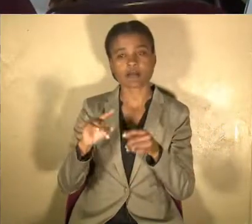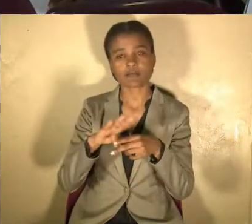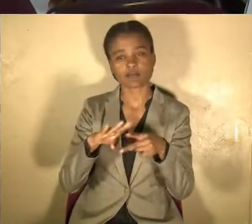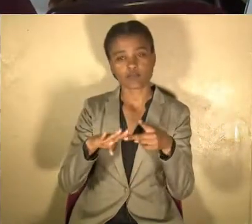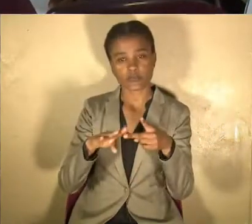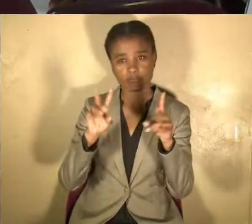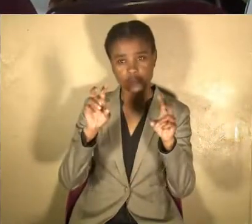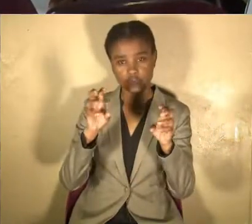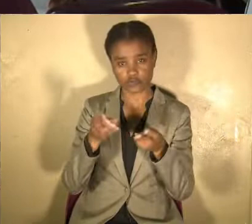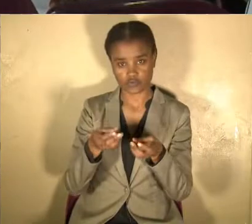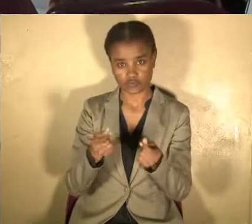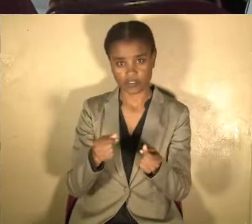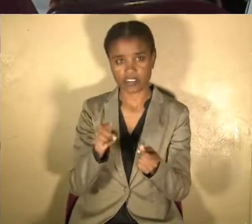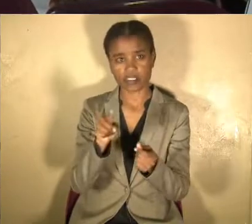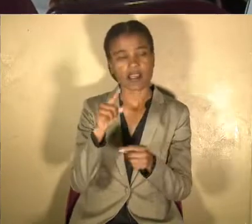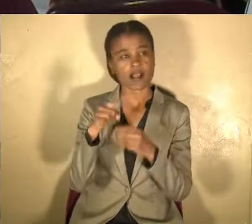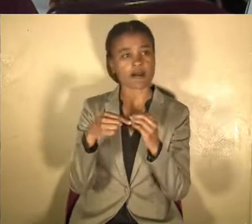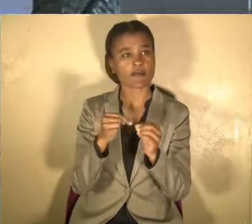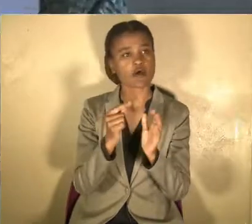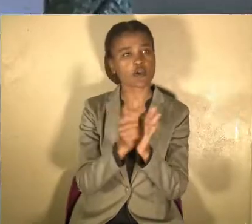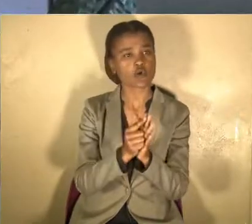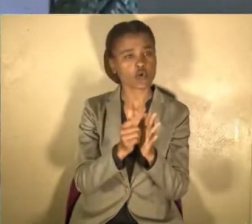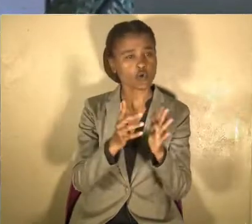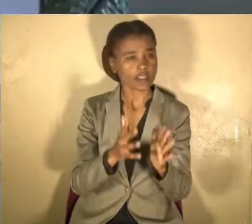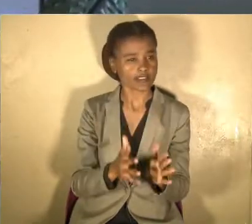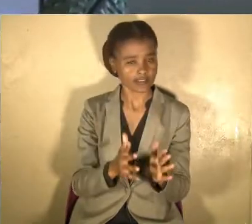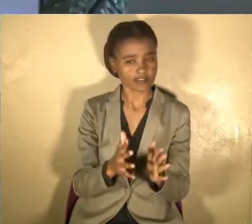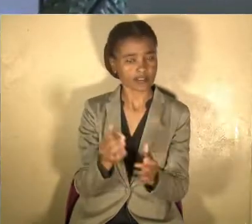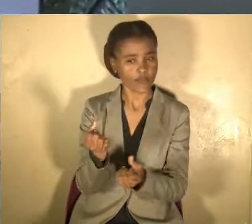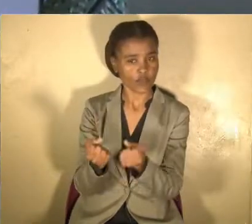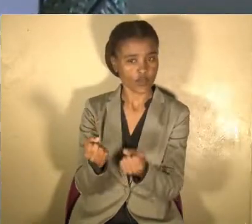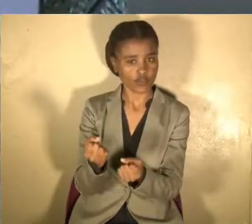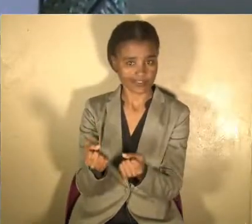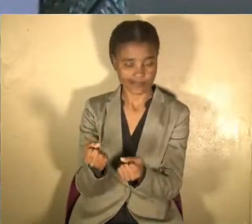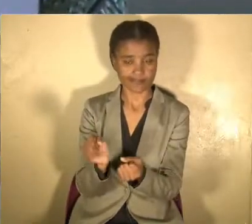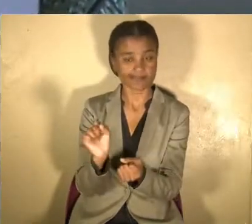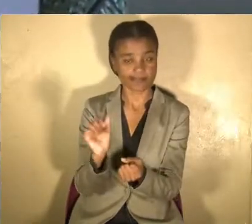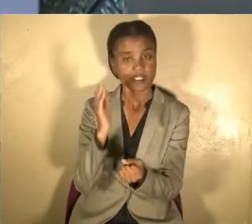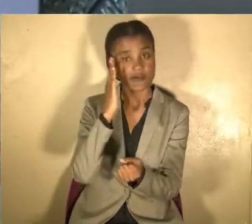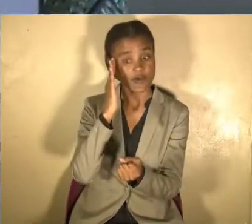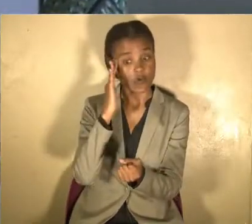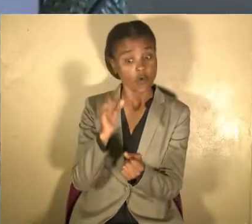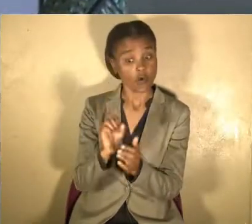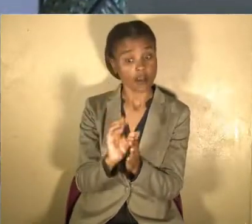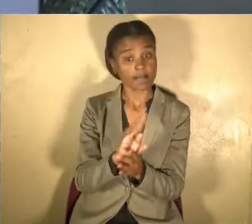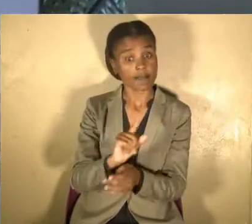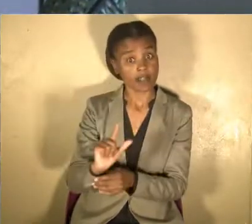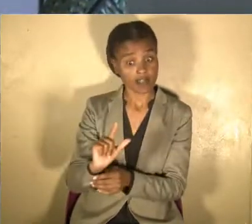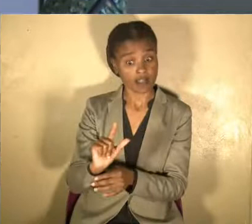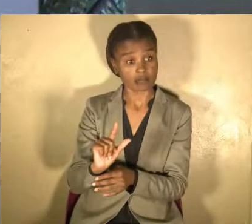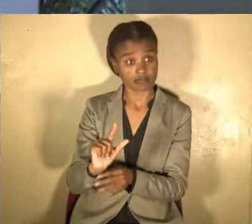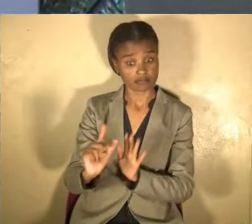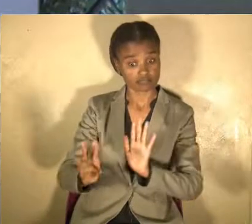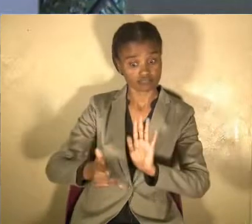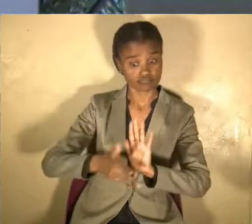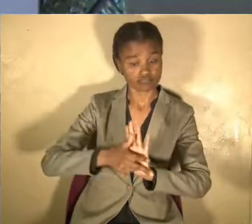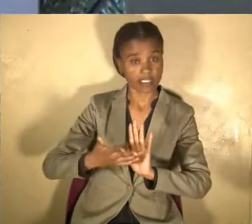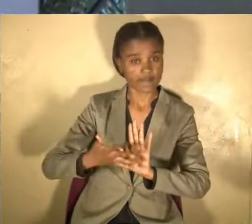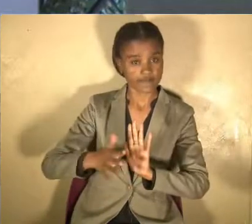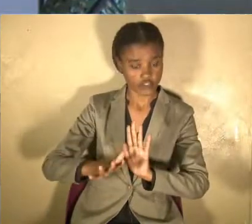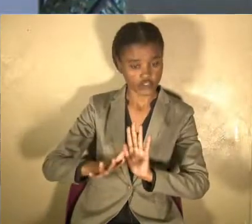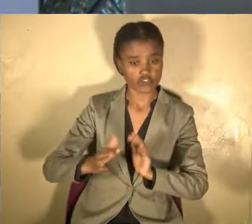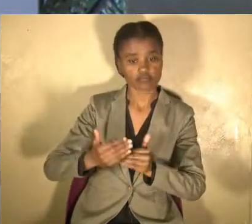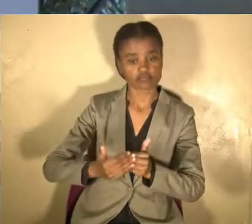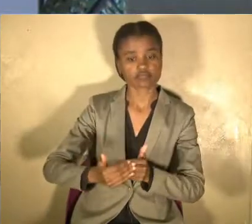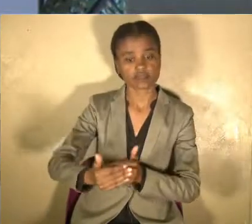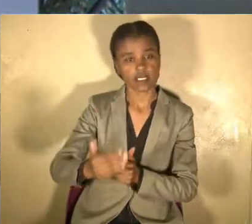pertaining to magistrates and lawyers in the courts. I'm sure that once the bill has been enacted, the Department of